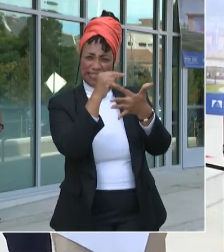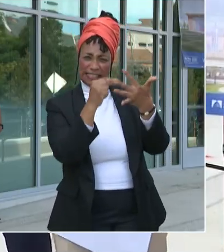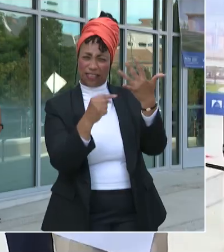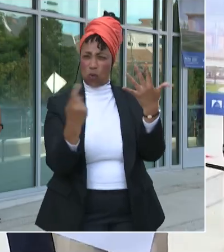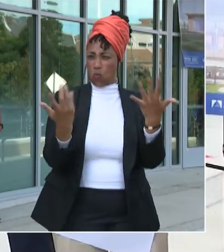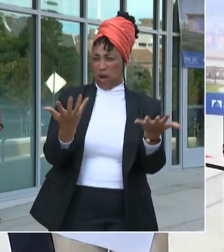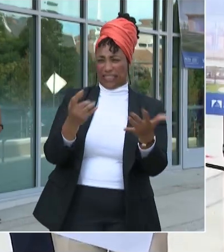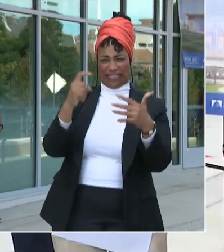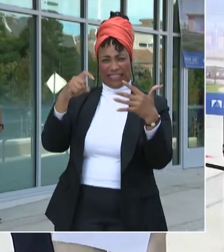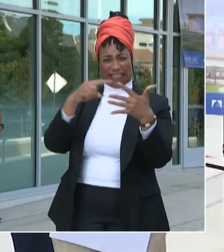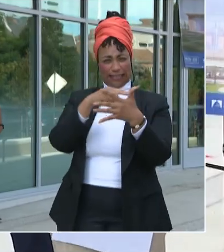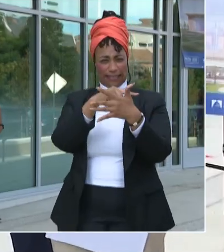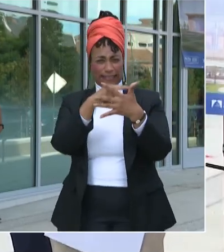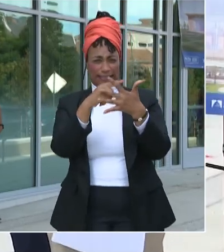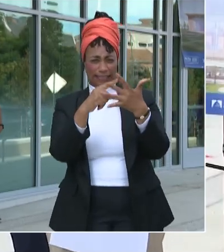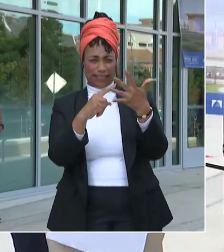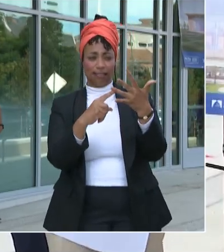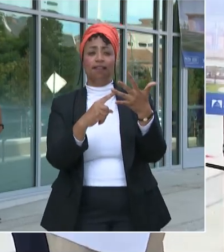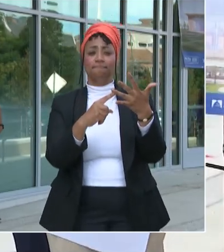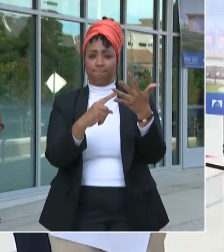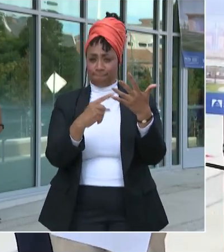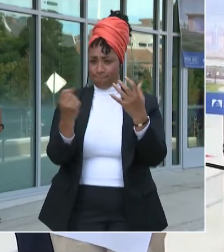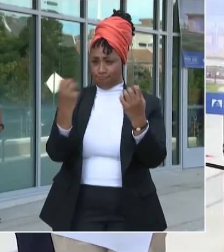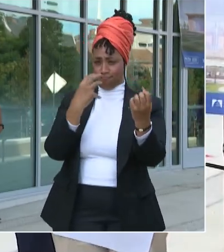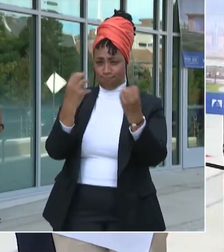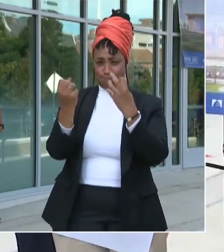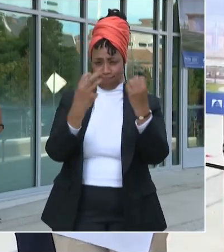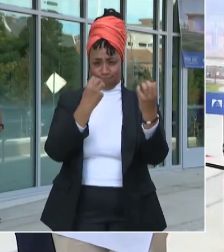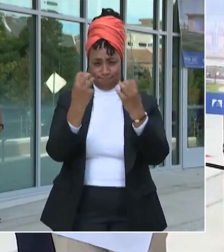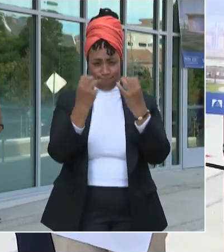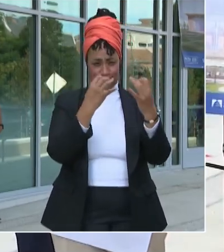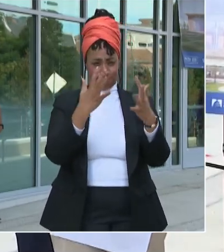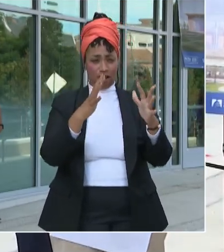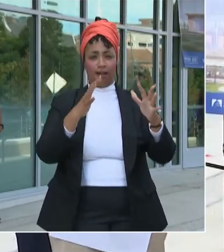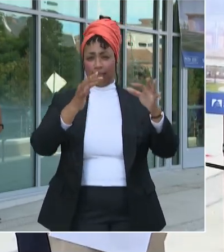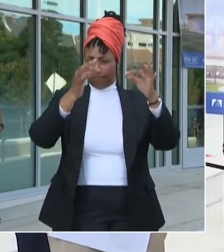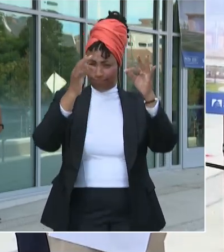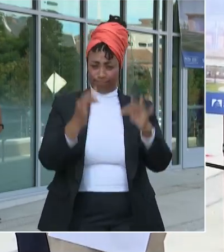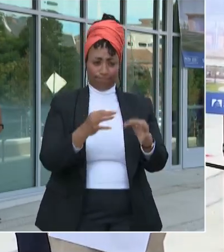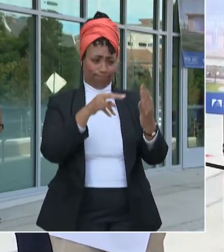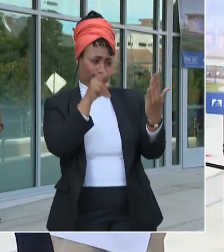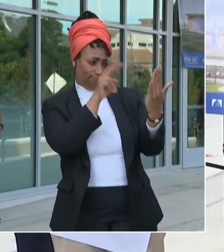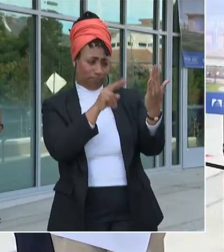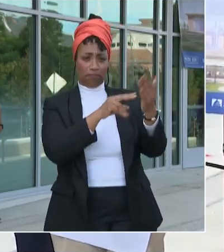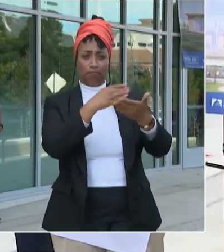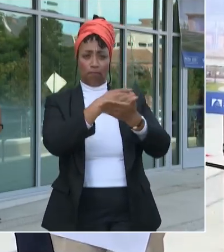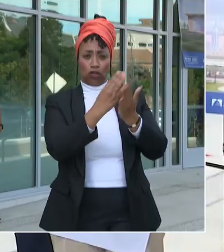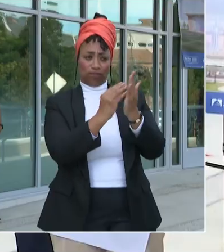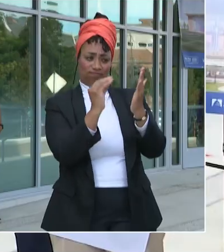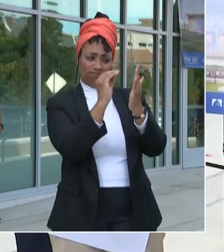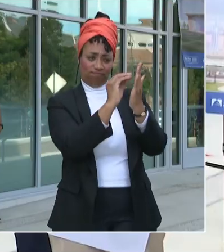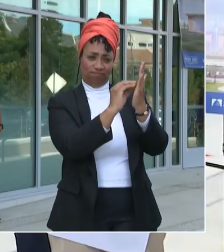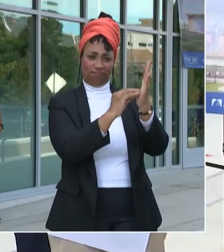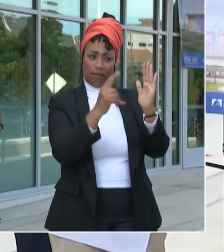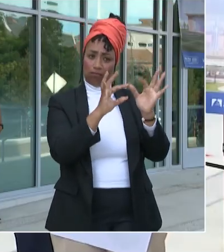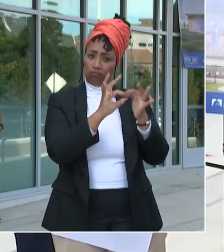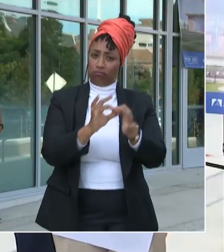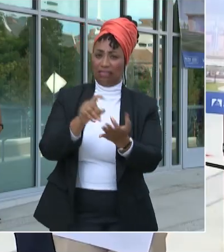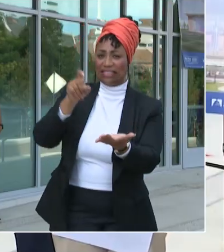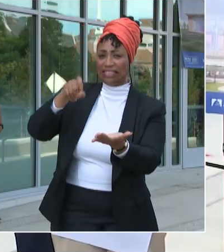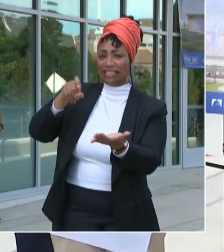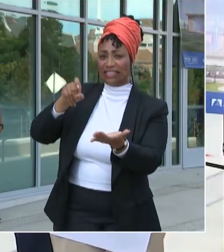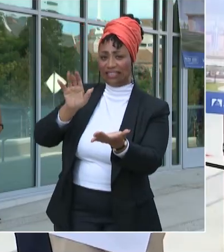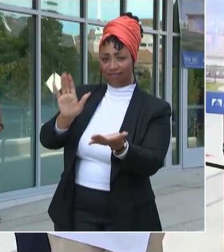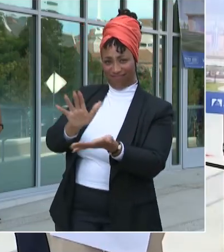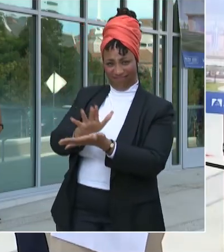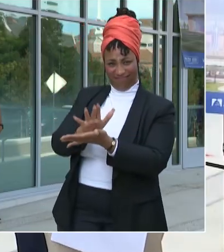would work budget to budget, year to year, to make sure that we put all those schools we just need into